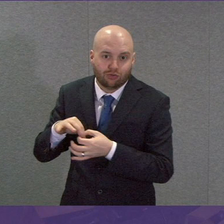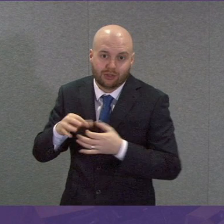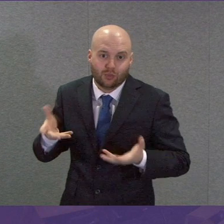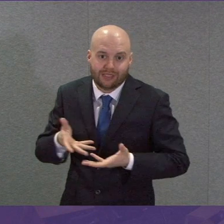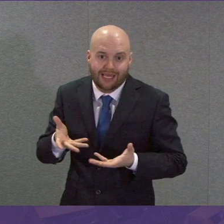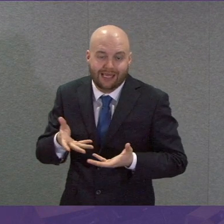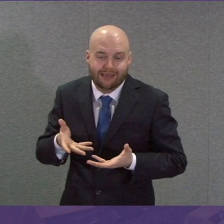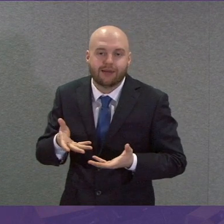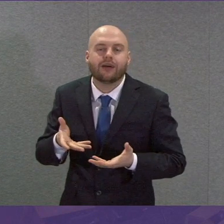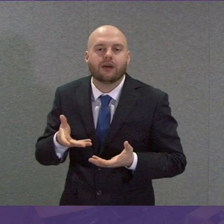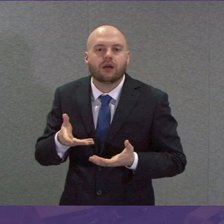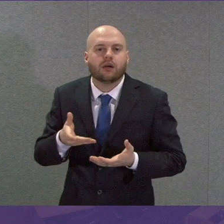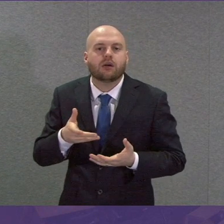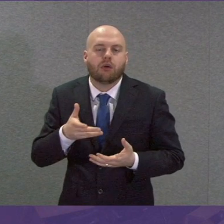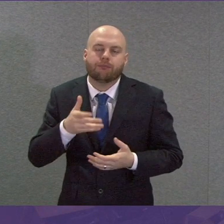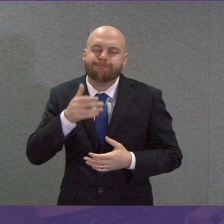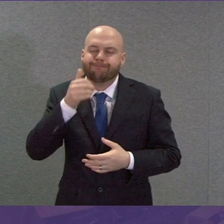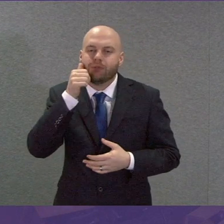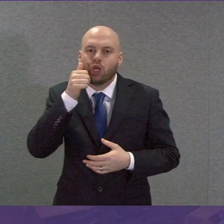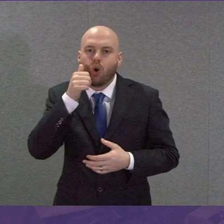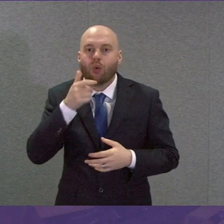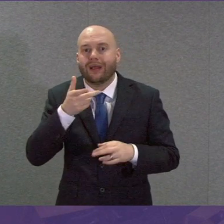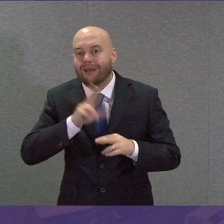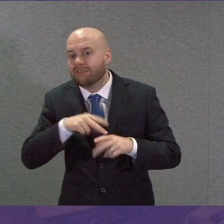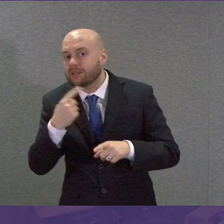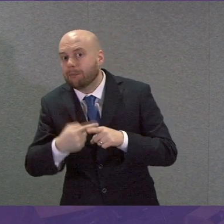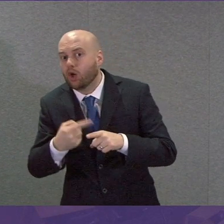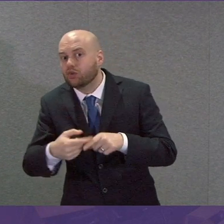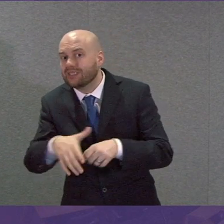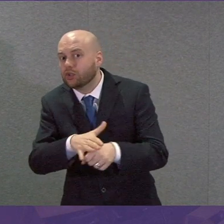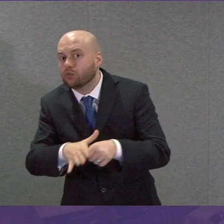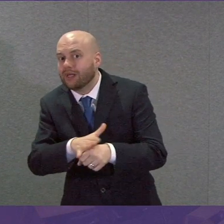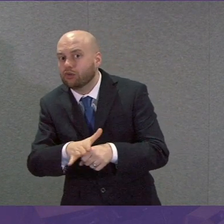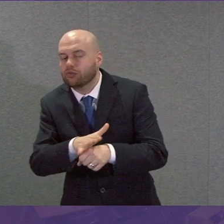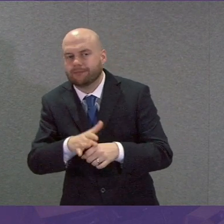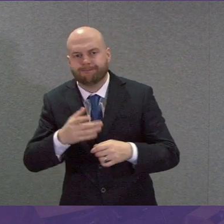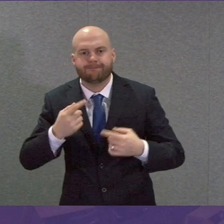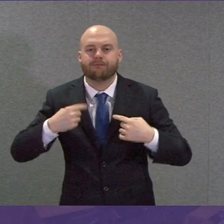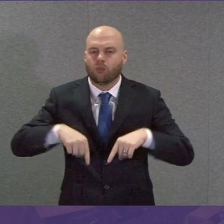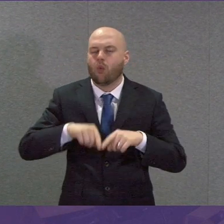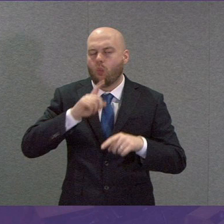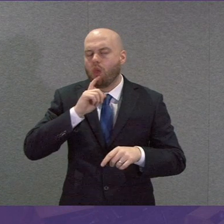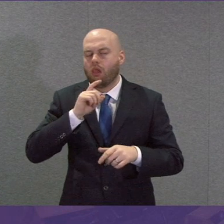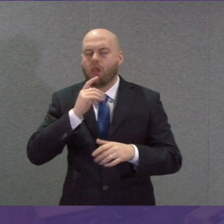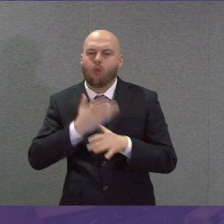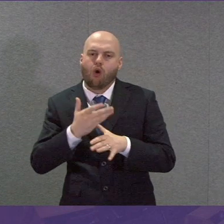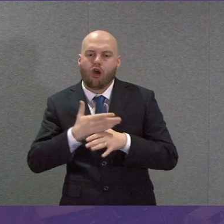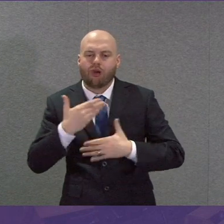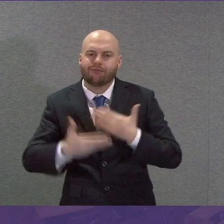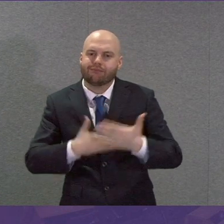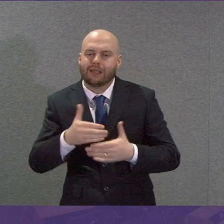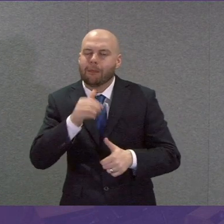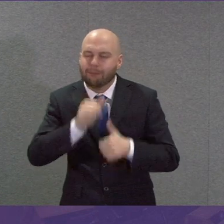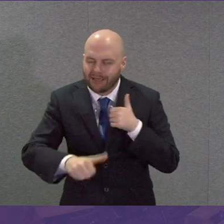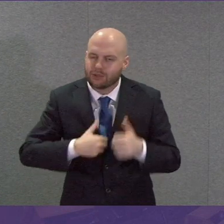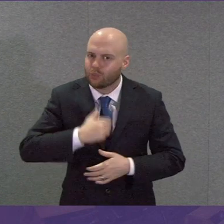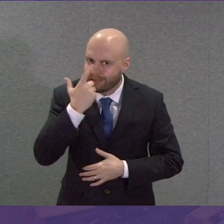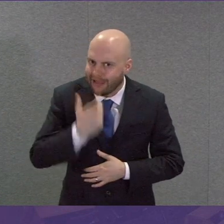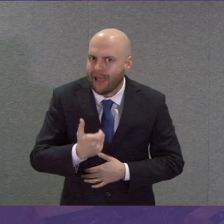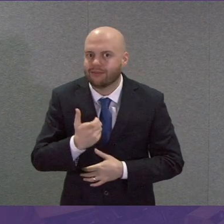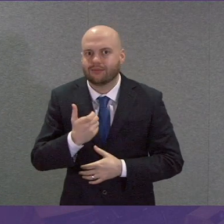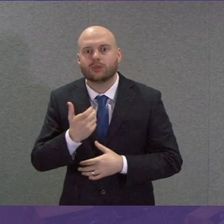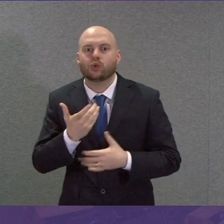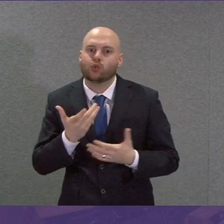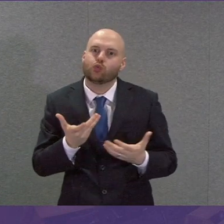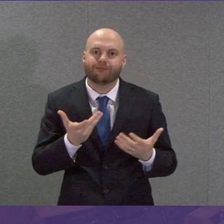ordinarily grave nature of the emergency that exists, and we will work at the best we can together to face that emergency. Whether or